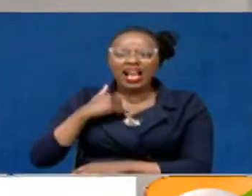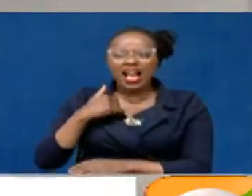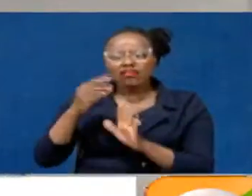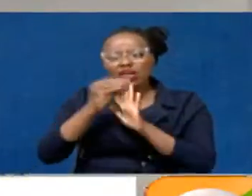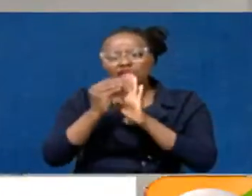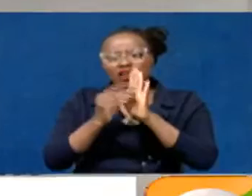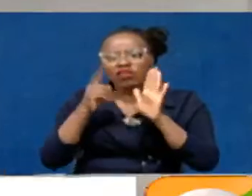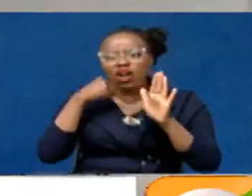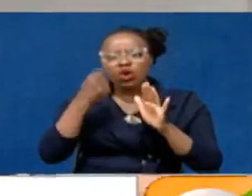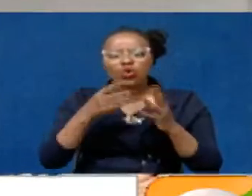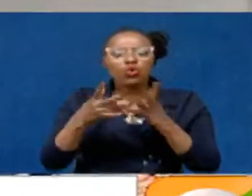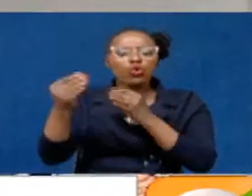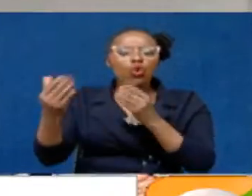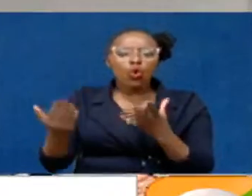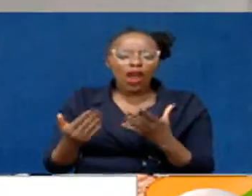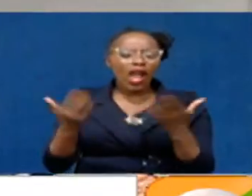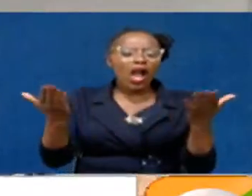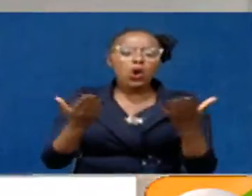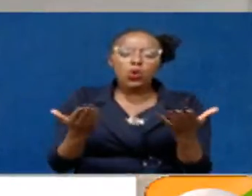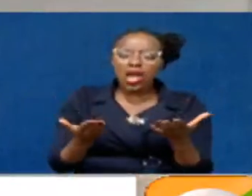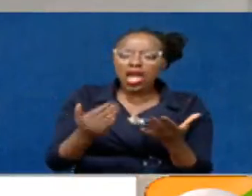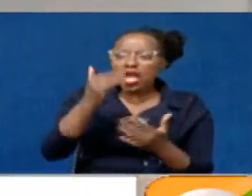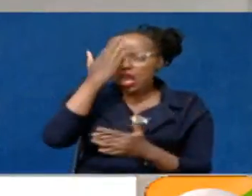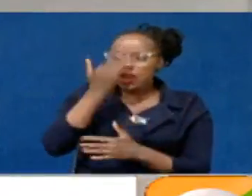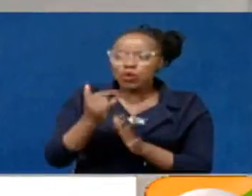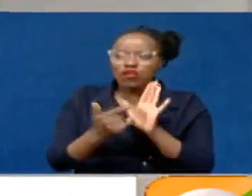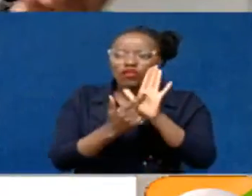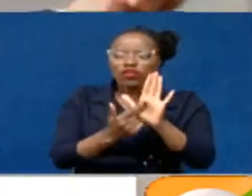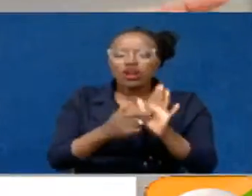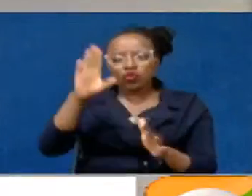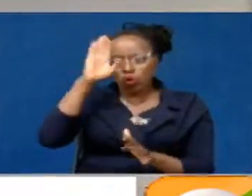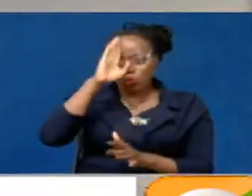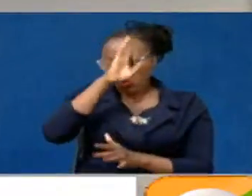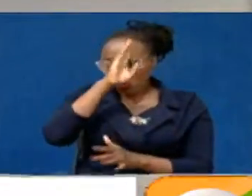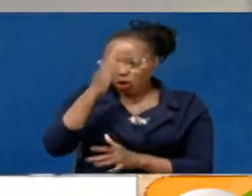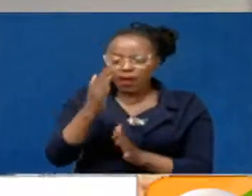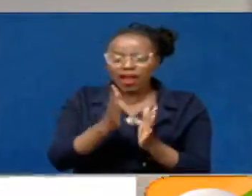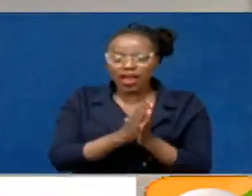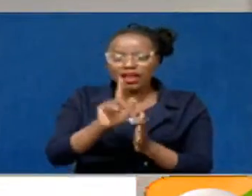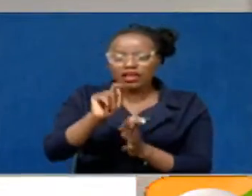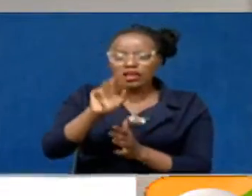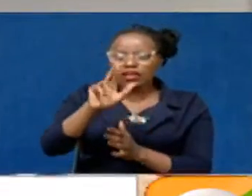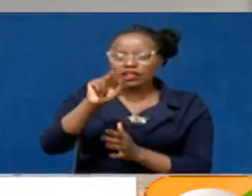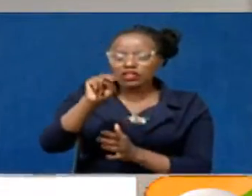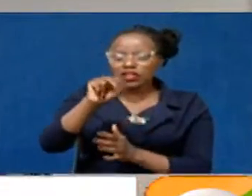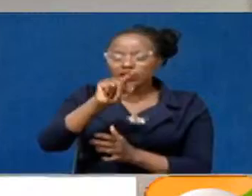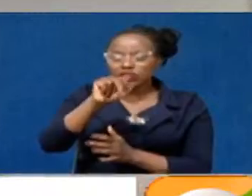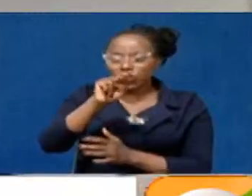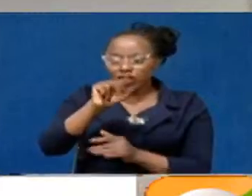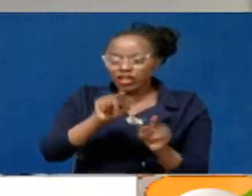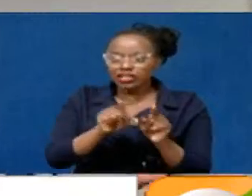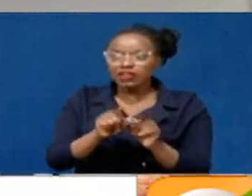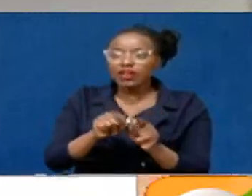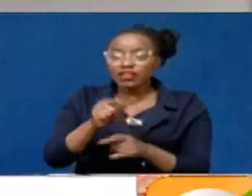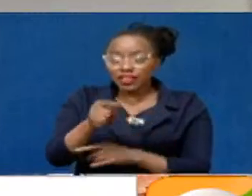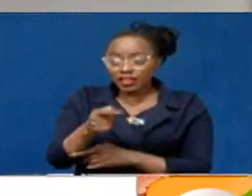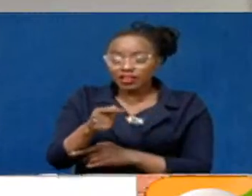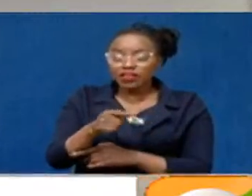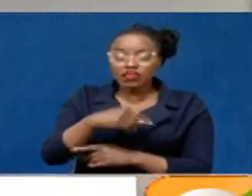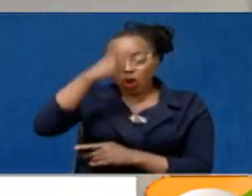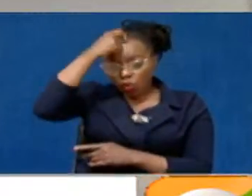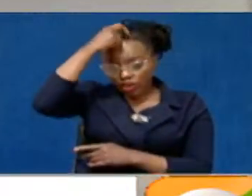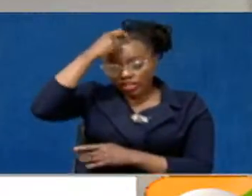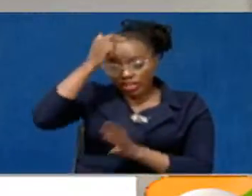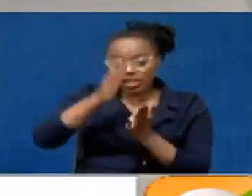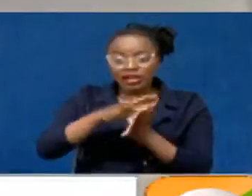outline of who will be where, why. Yeah, for example, Bungoma and Trans Nzoia Friday and Saturday, that is where